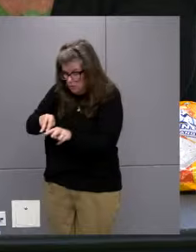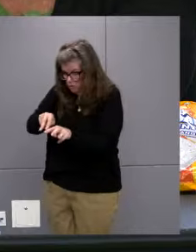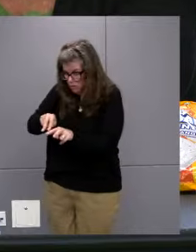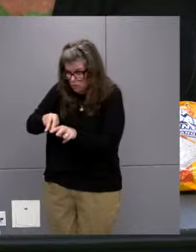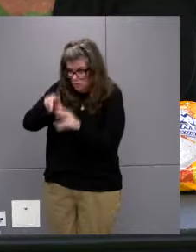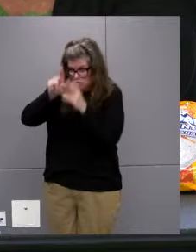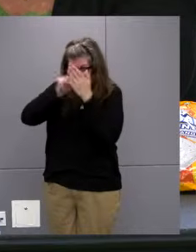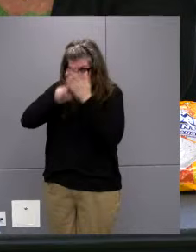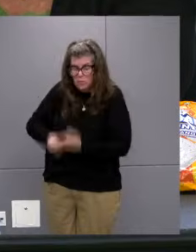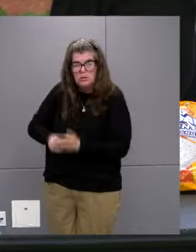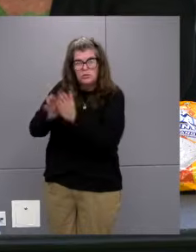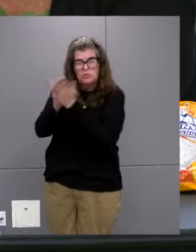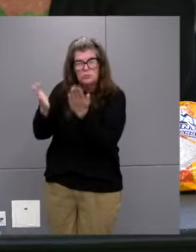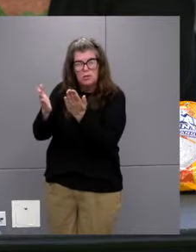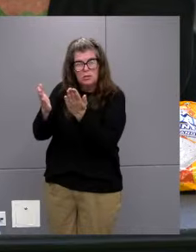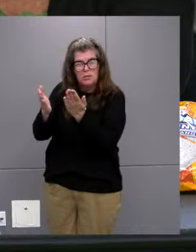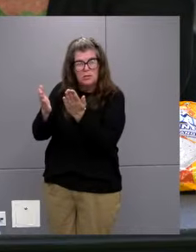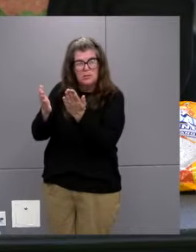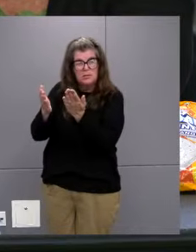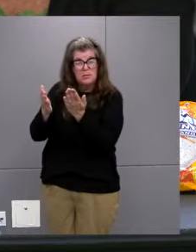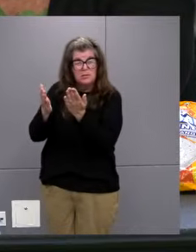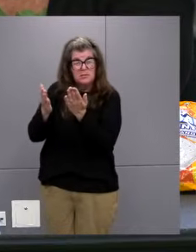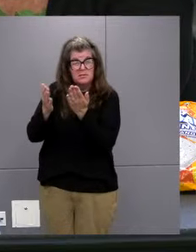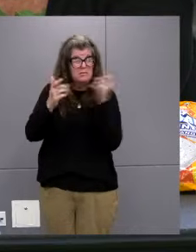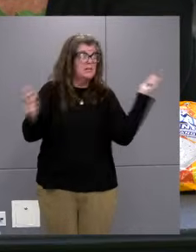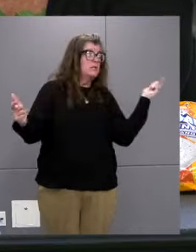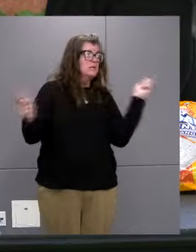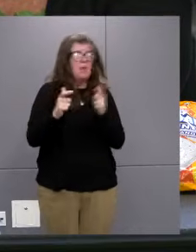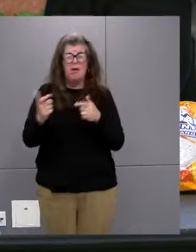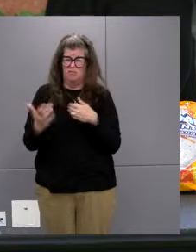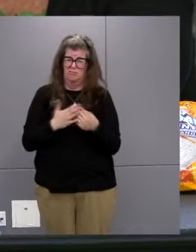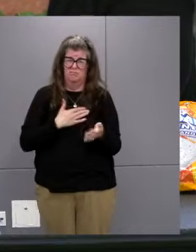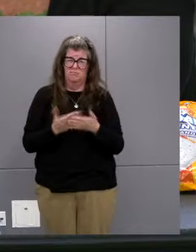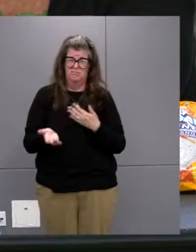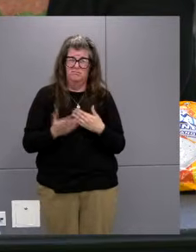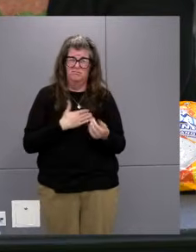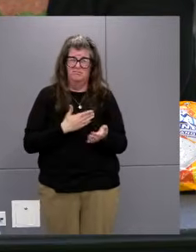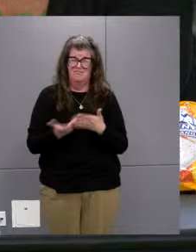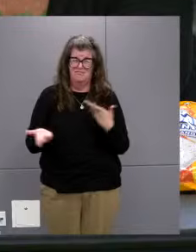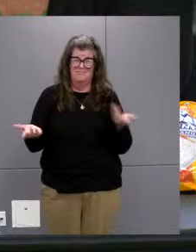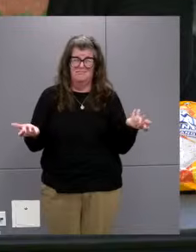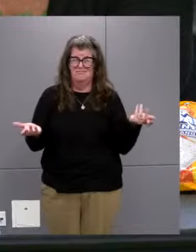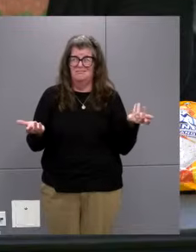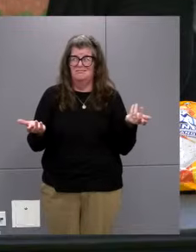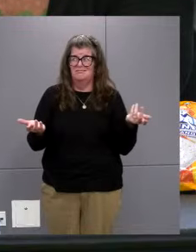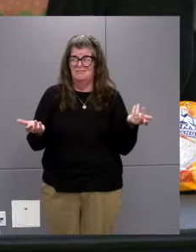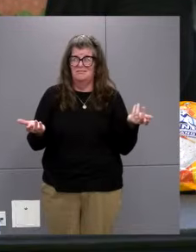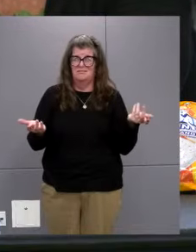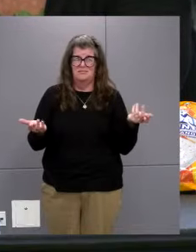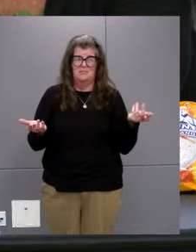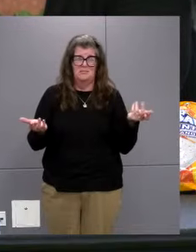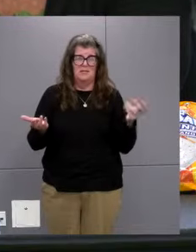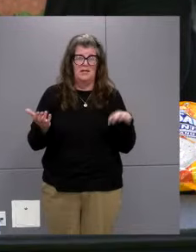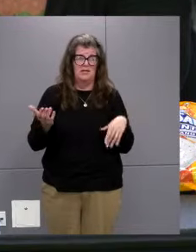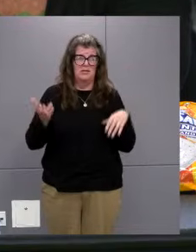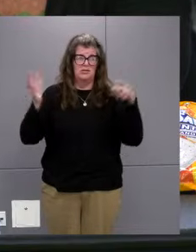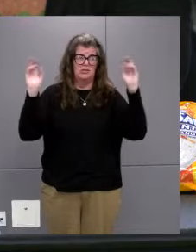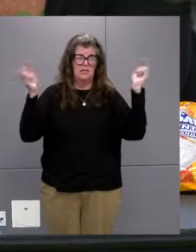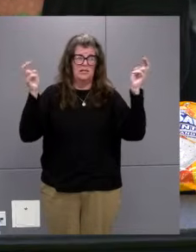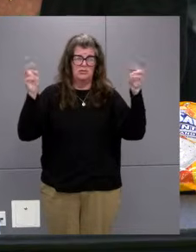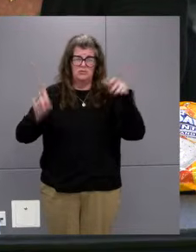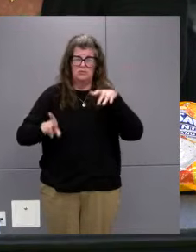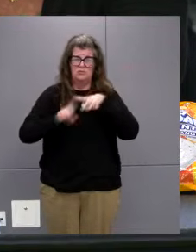small board, large board, that's not a problem. I mean, because until the issue came up